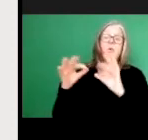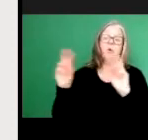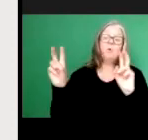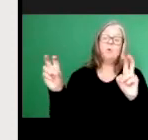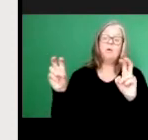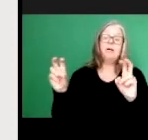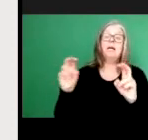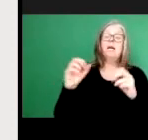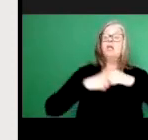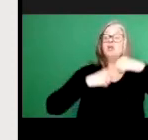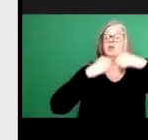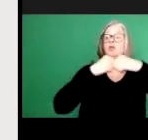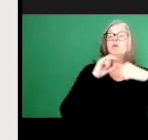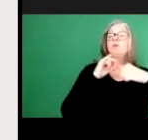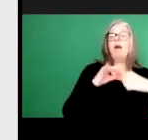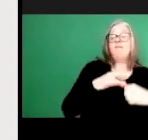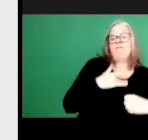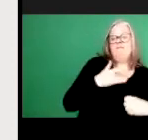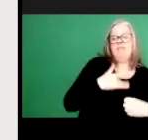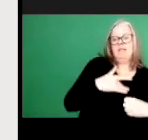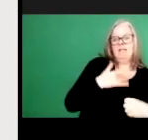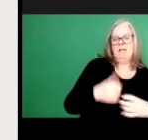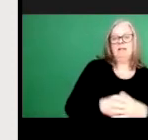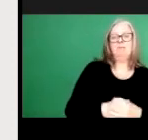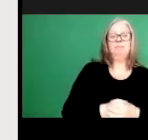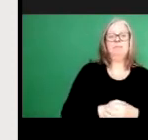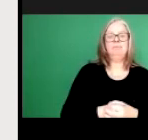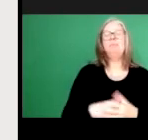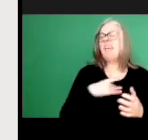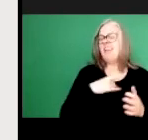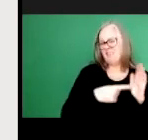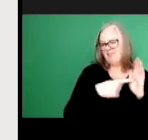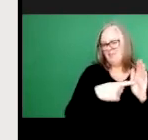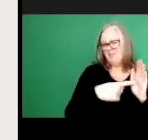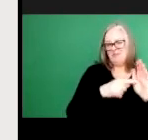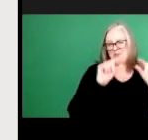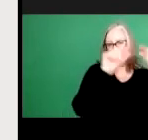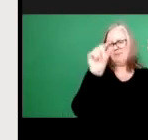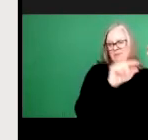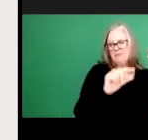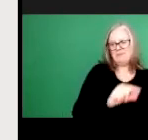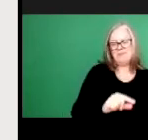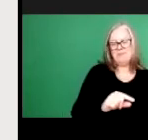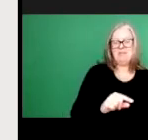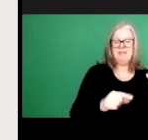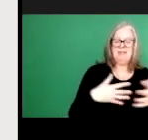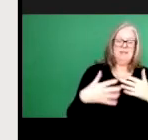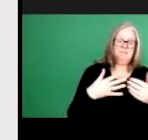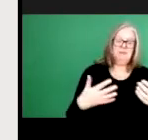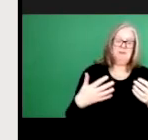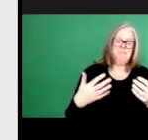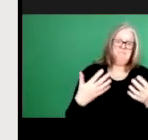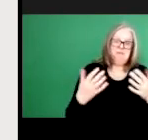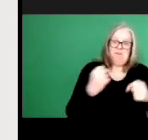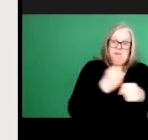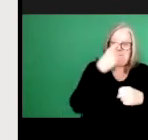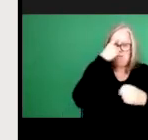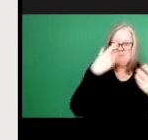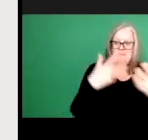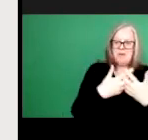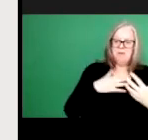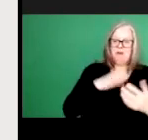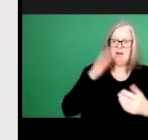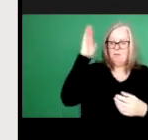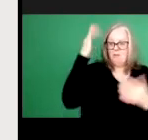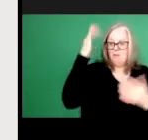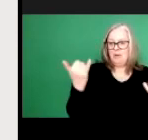this, I always like to include this whether or not it makes any sense of the paper than I'm giving at any given time, but I was kind of